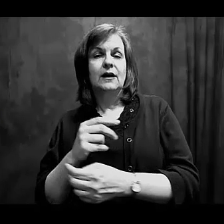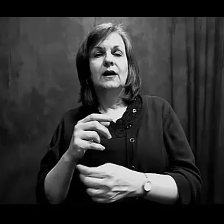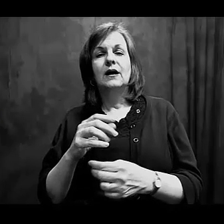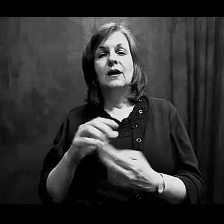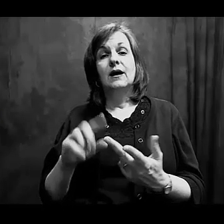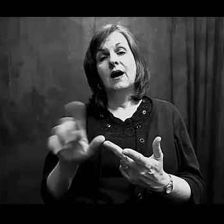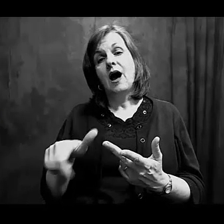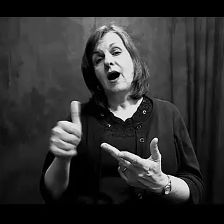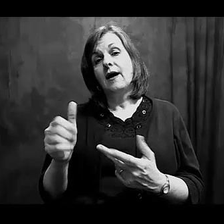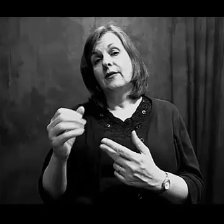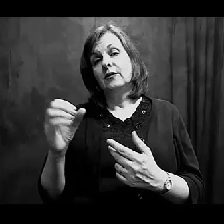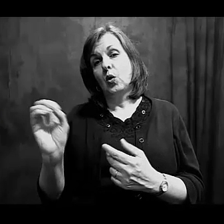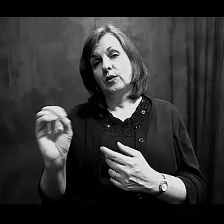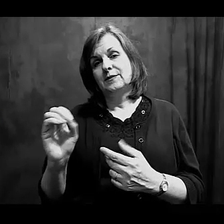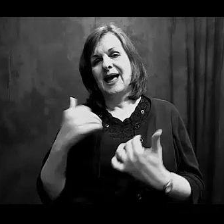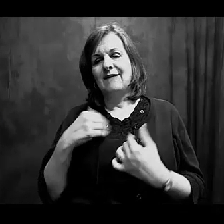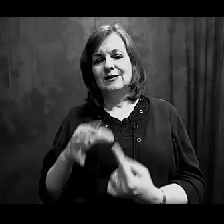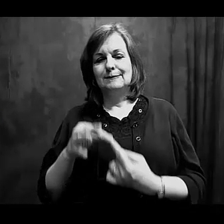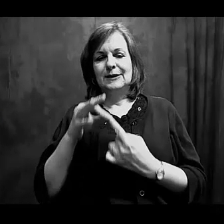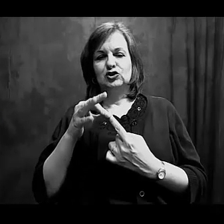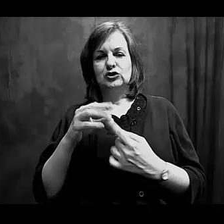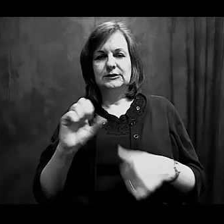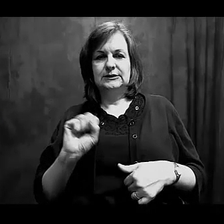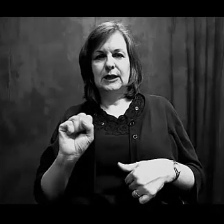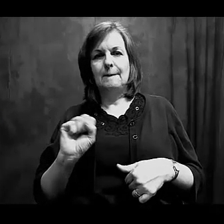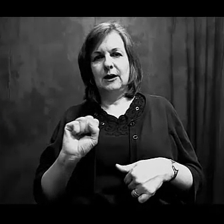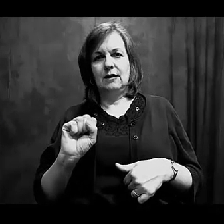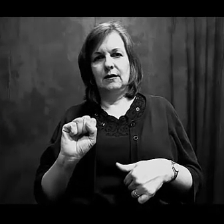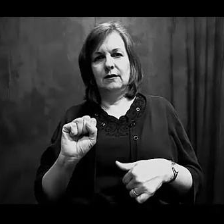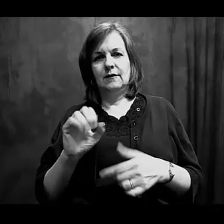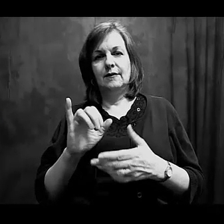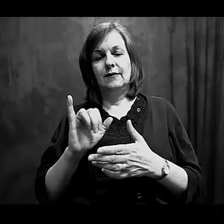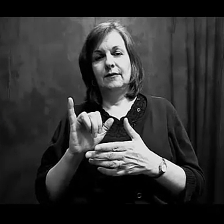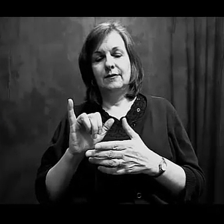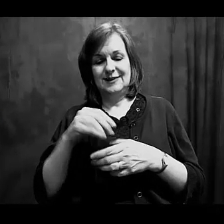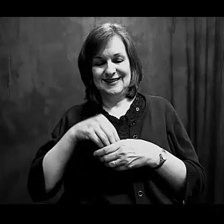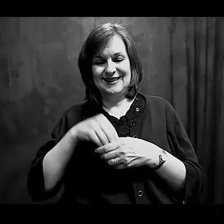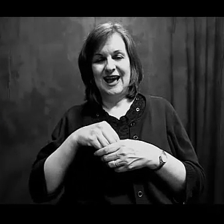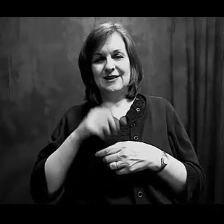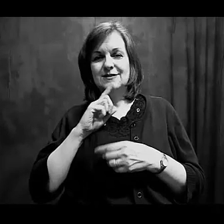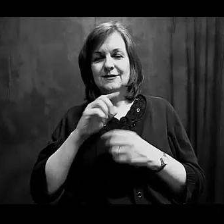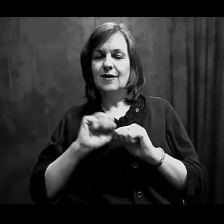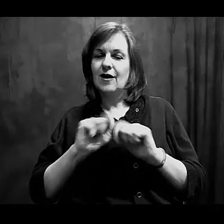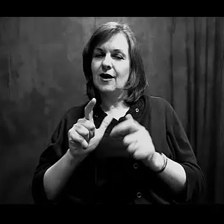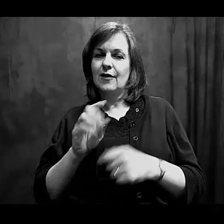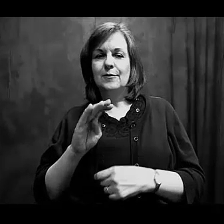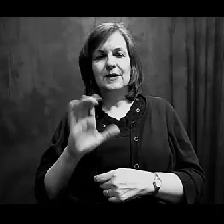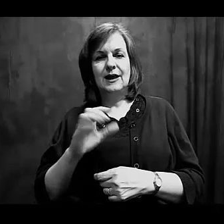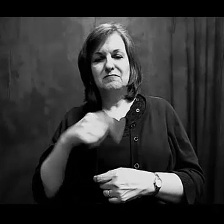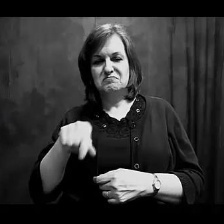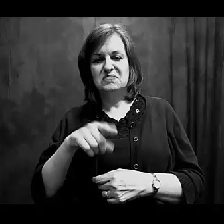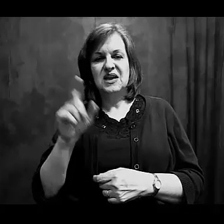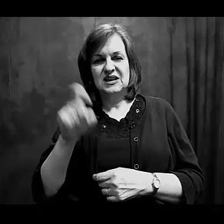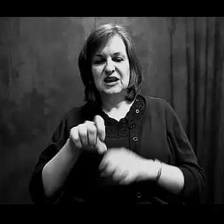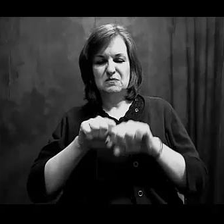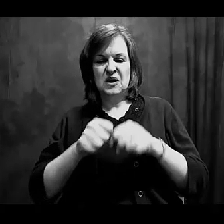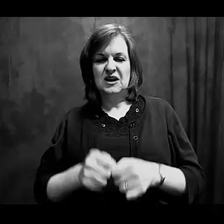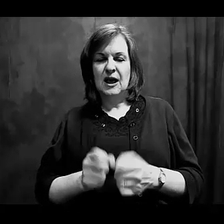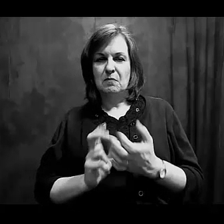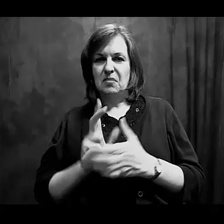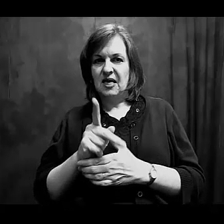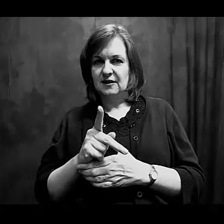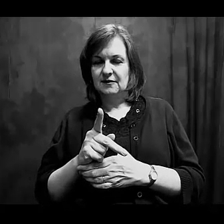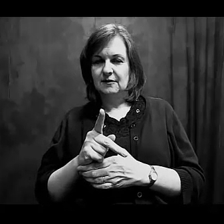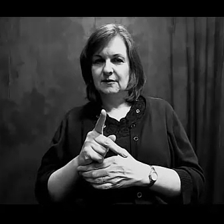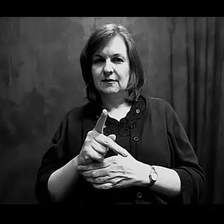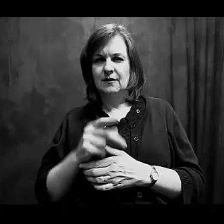And then others actually have a specialized stomach that are going to house all of the bacteria that they need.